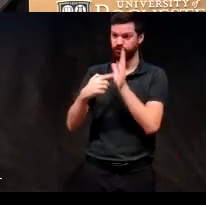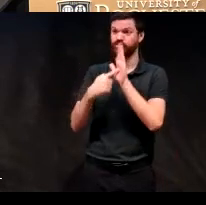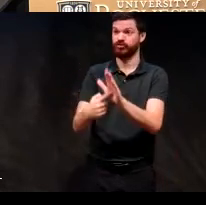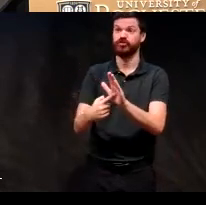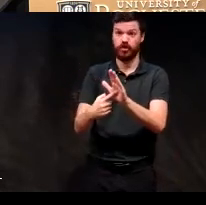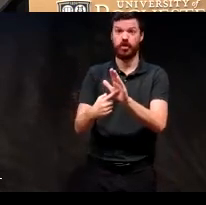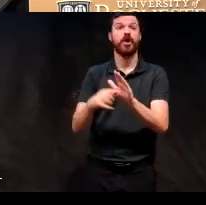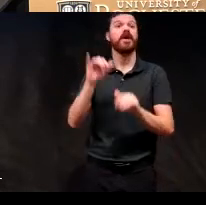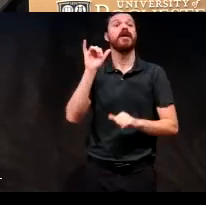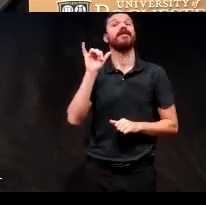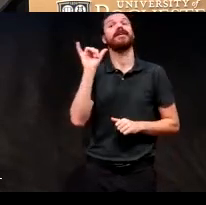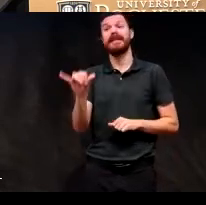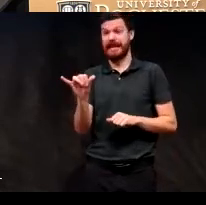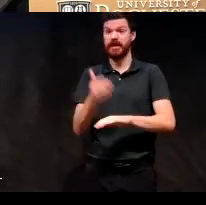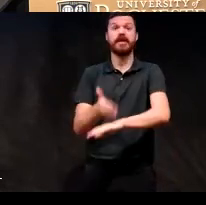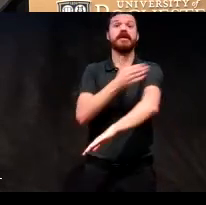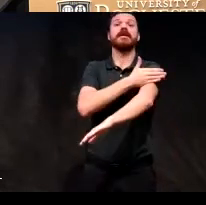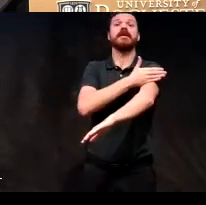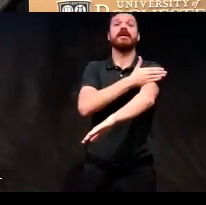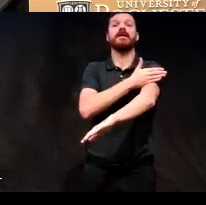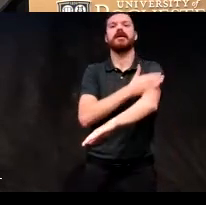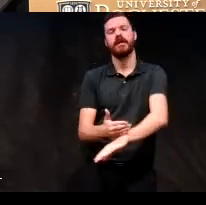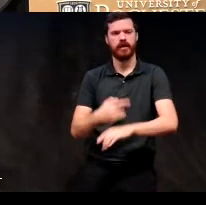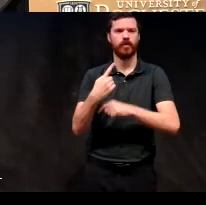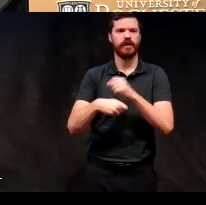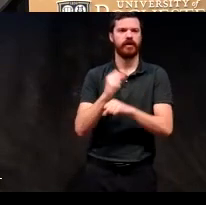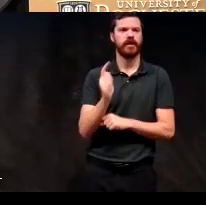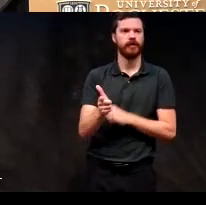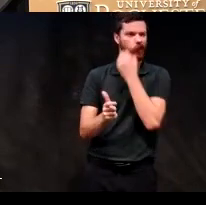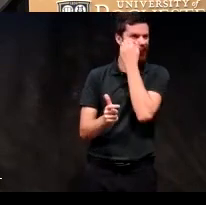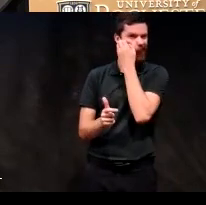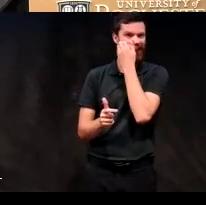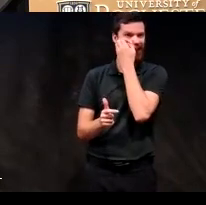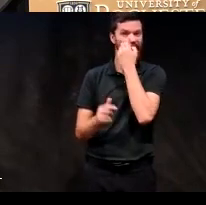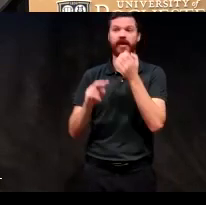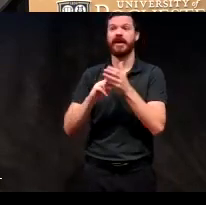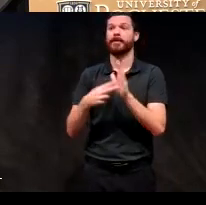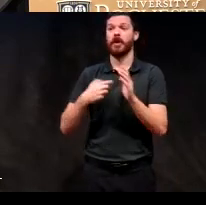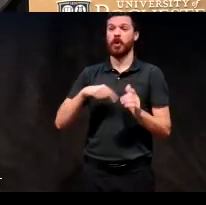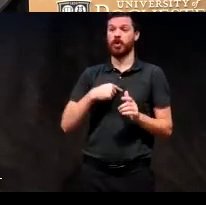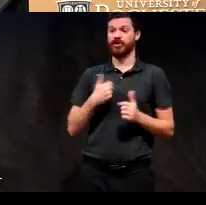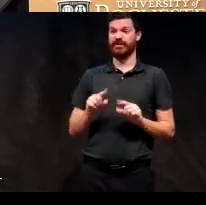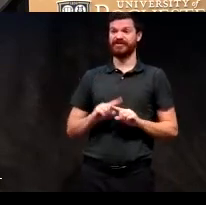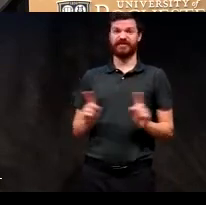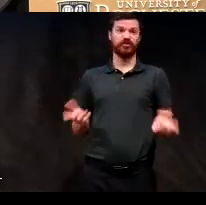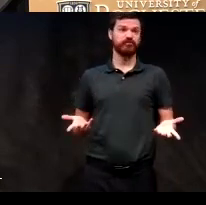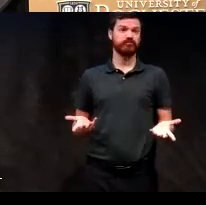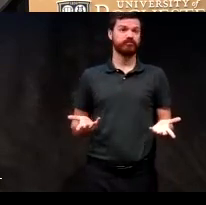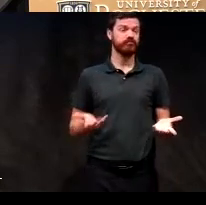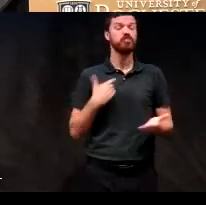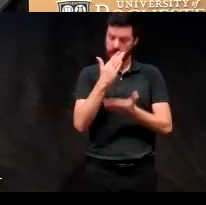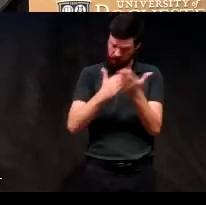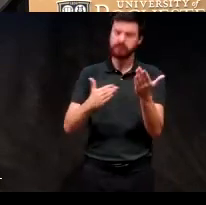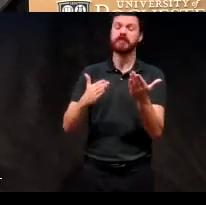these gains attenuate after a year, right? So we're just trying something different. And we do have some